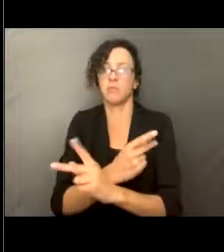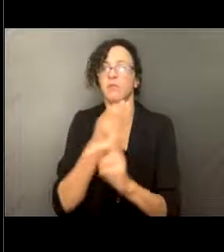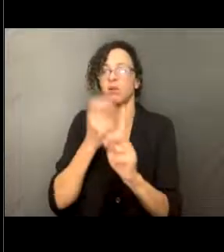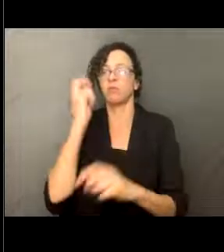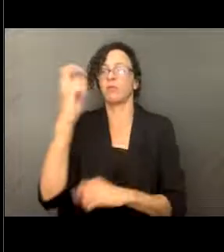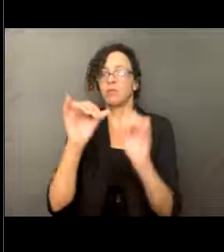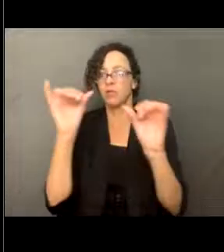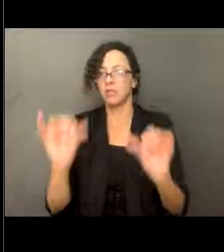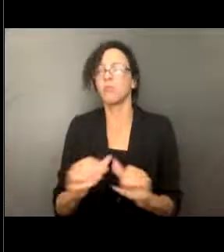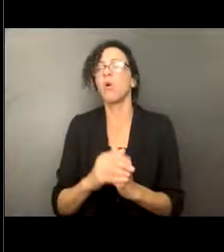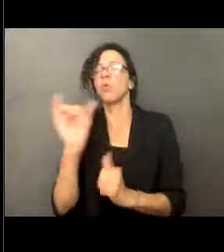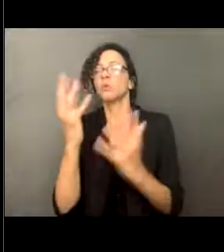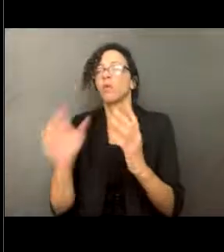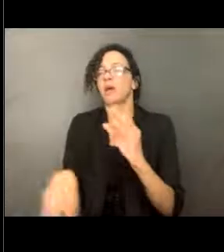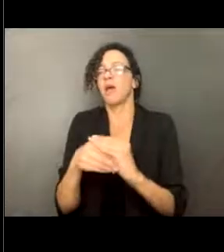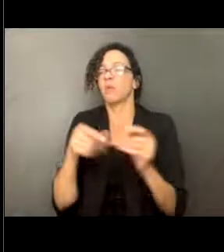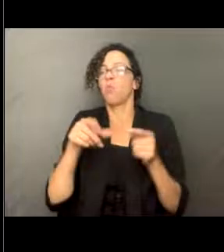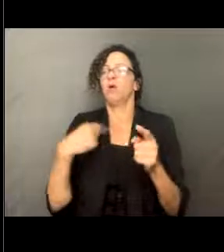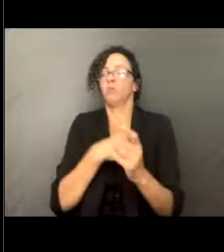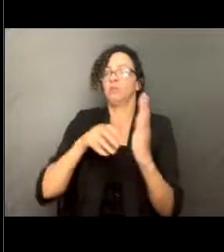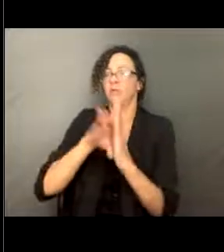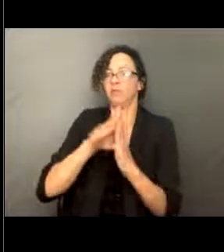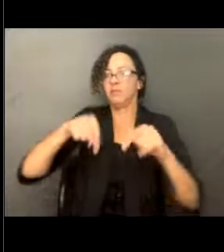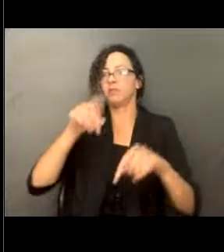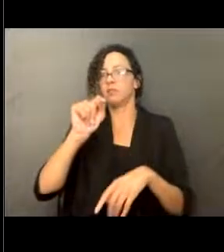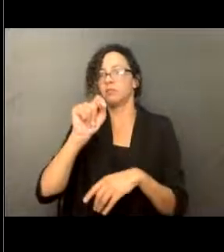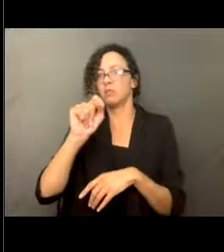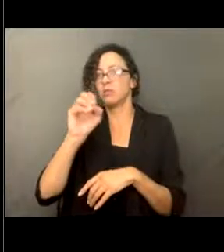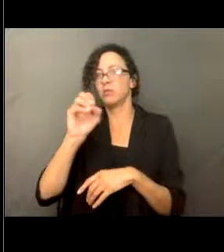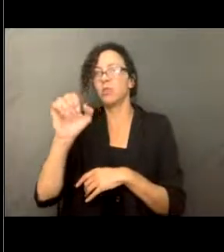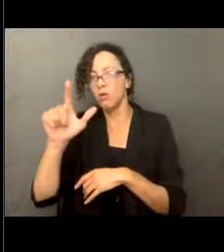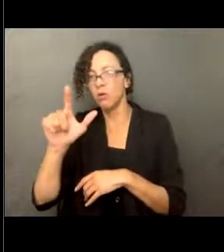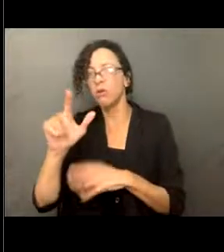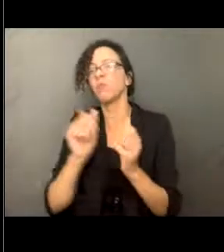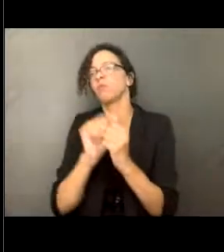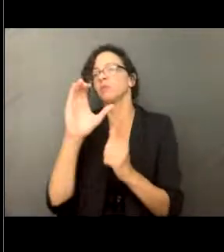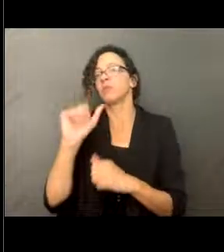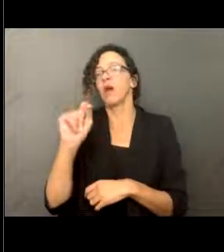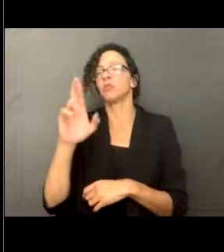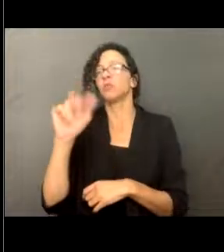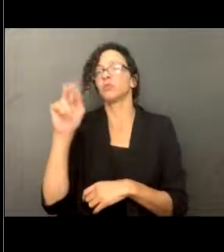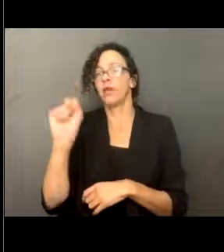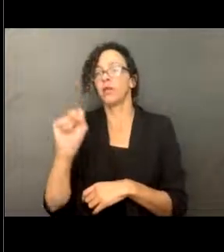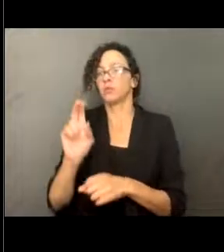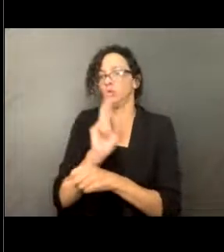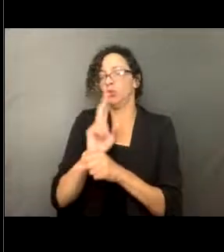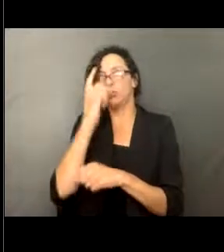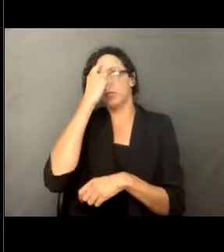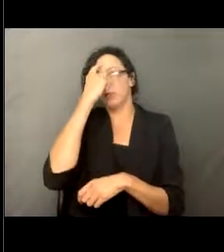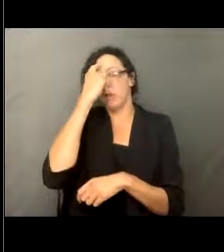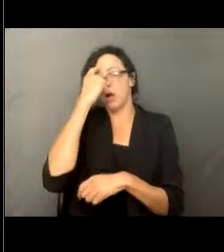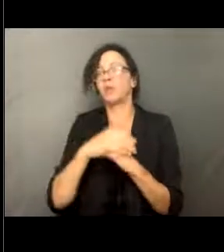we are developing this tool with Caltrans specific uses and applications in mind, we really do hope that the EQI will